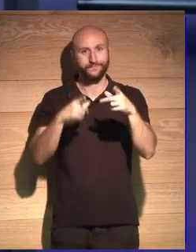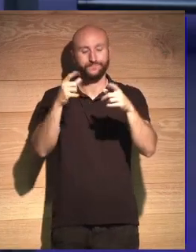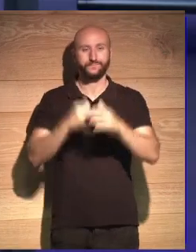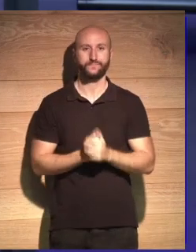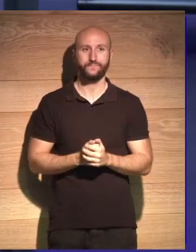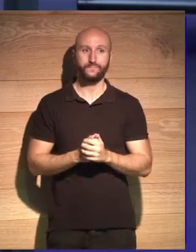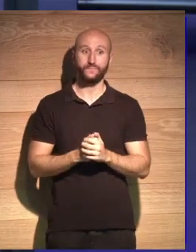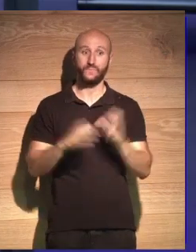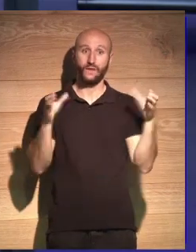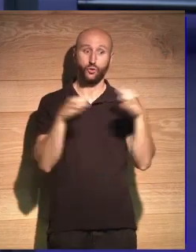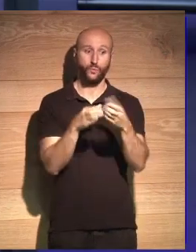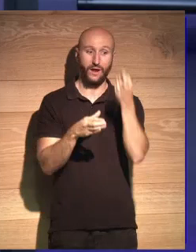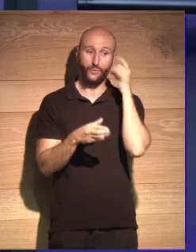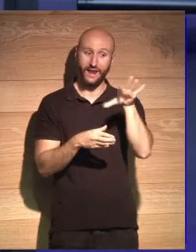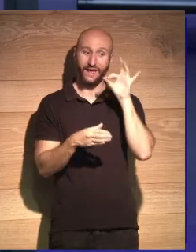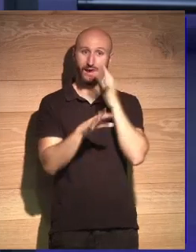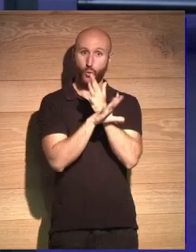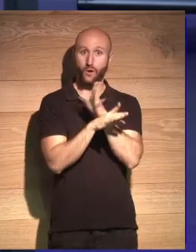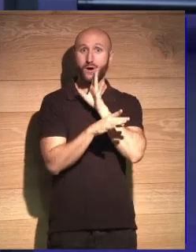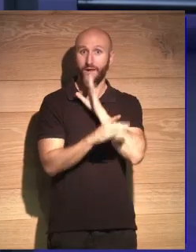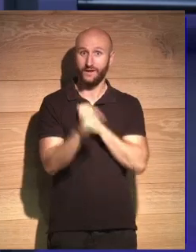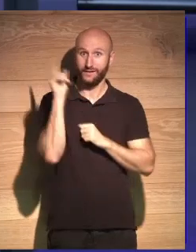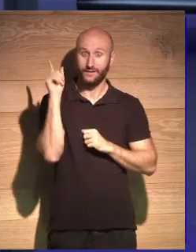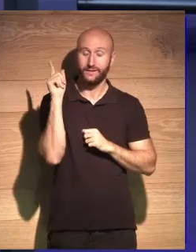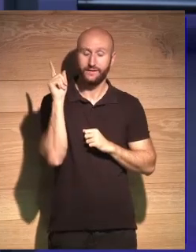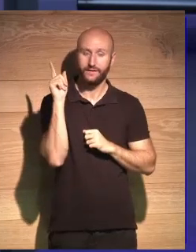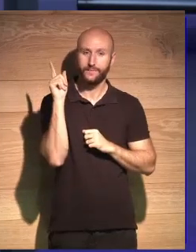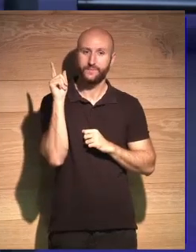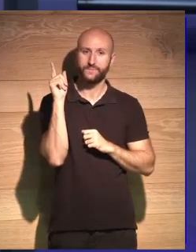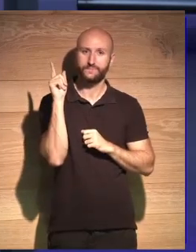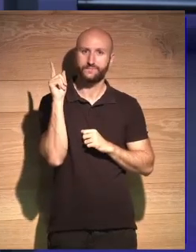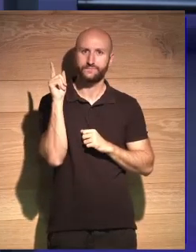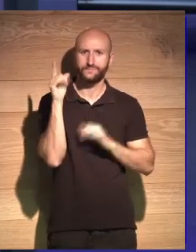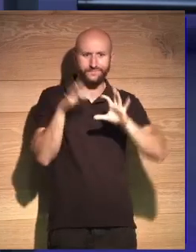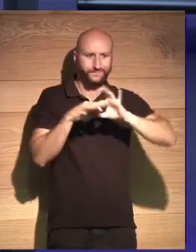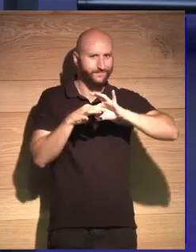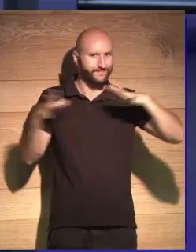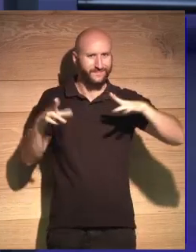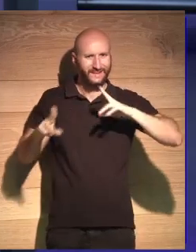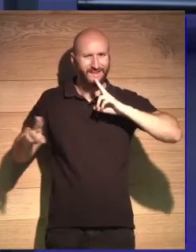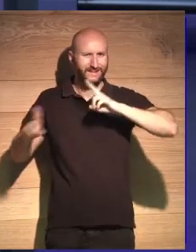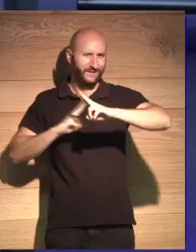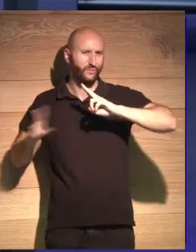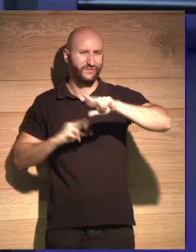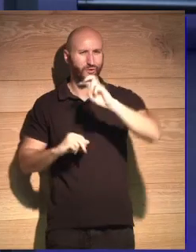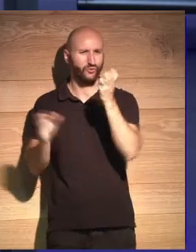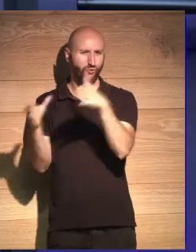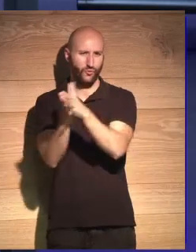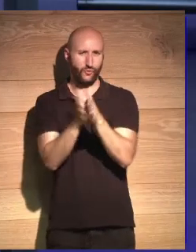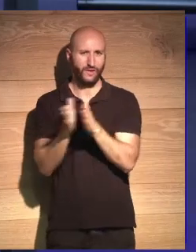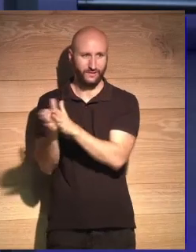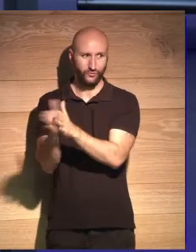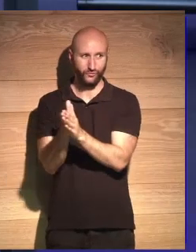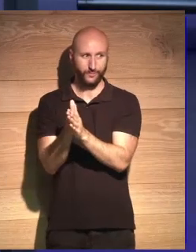the response from the children in this group had nothing to do with the responses of